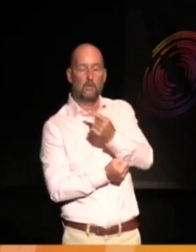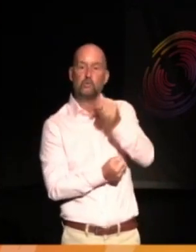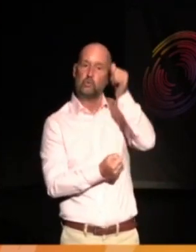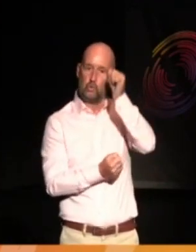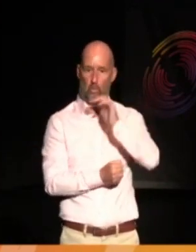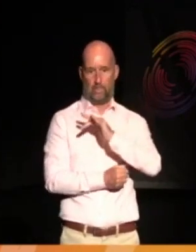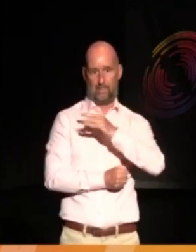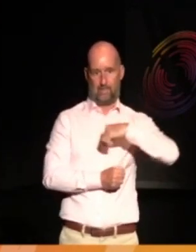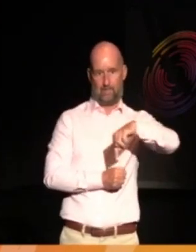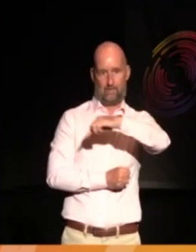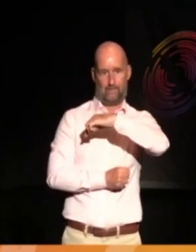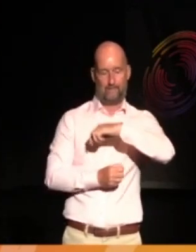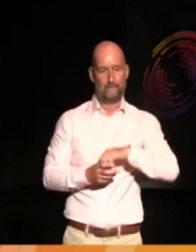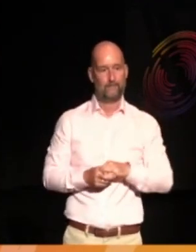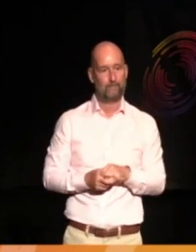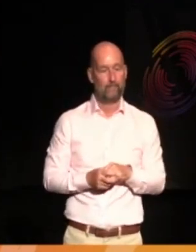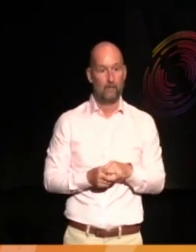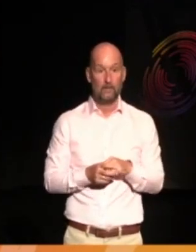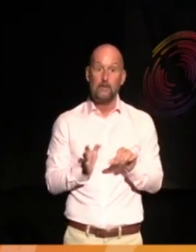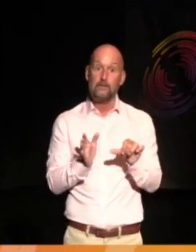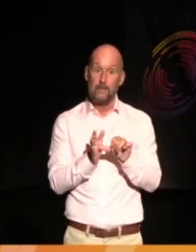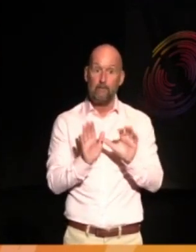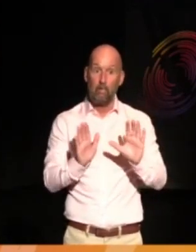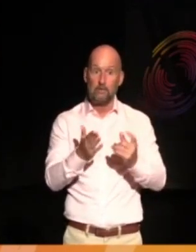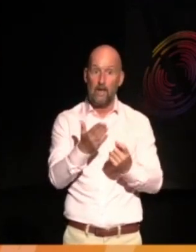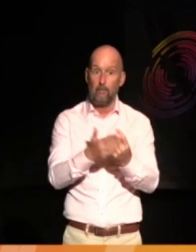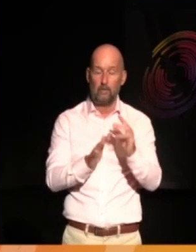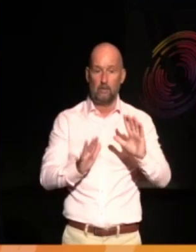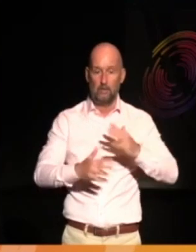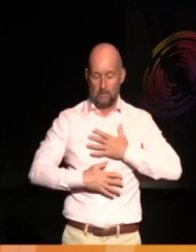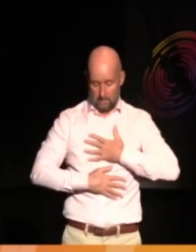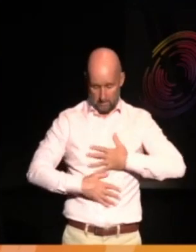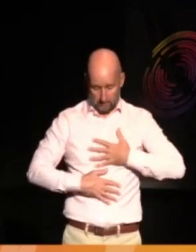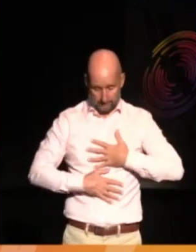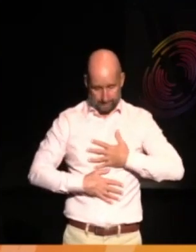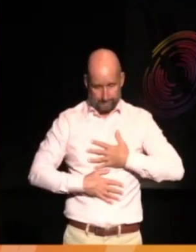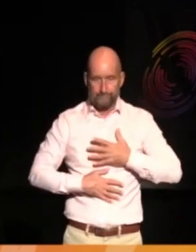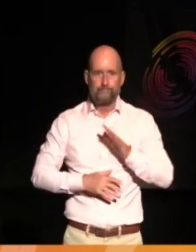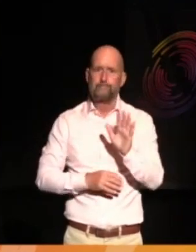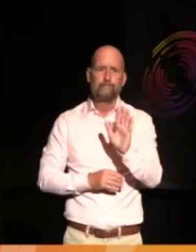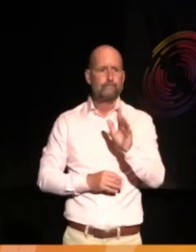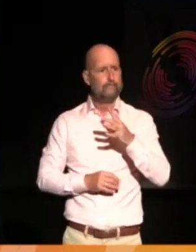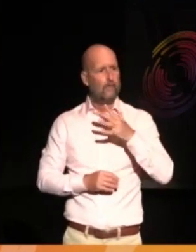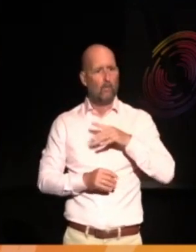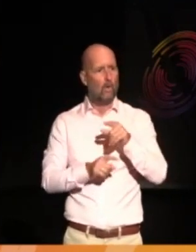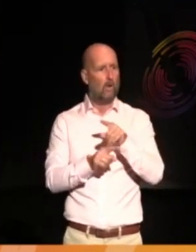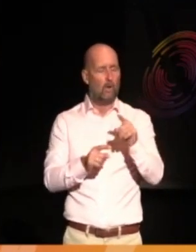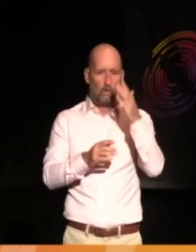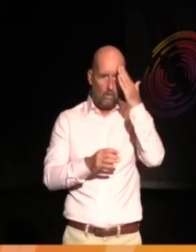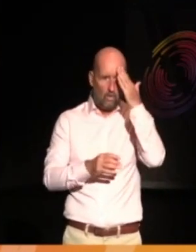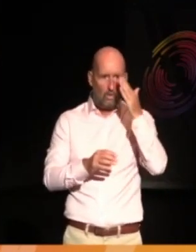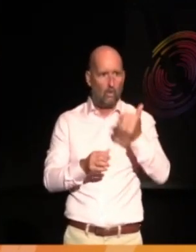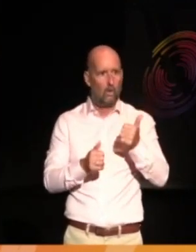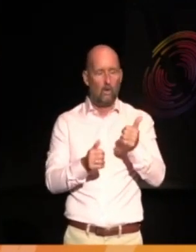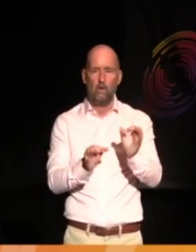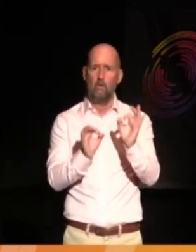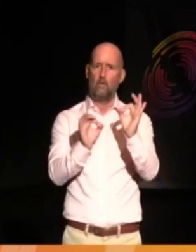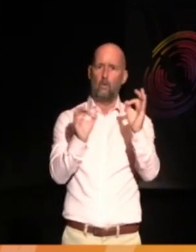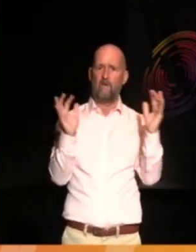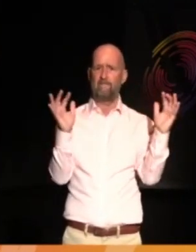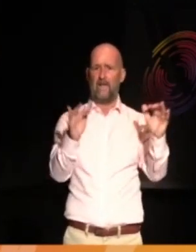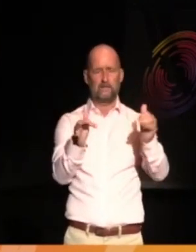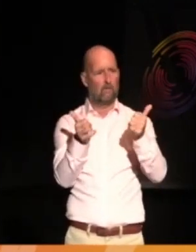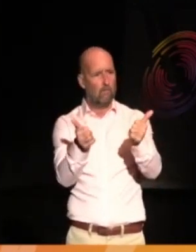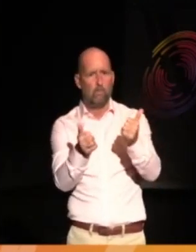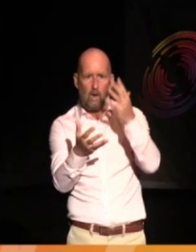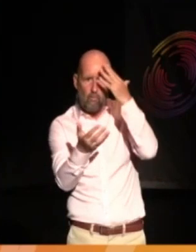was a really difficult moment to experience, and I don't want it to be one of those things where people go, God, that was a great moment in the festival, wasn't it?